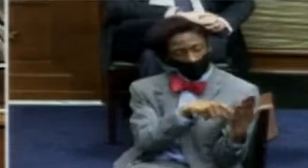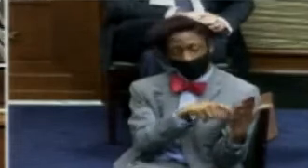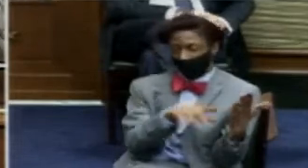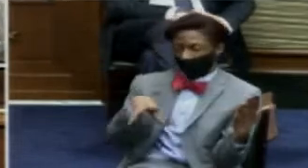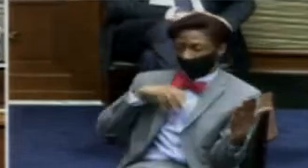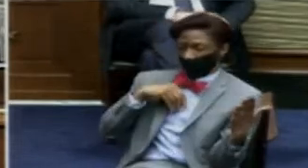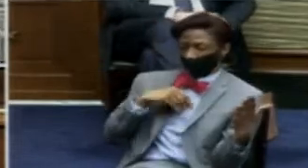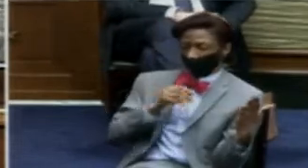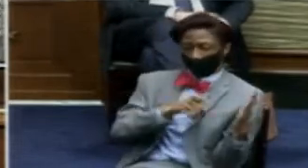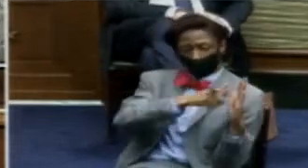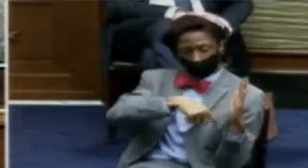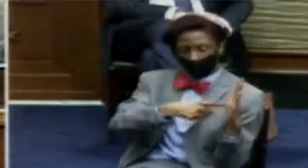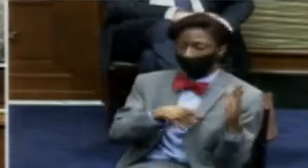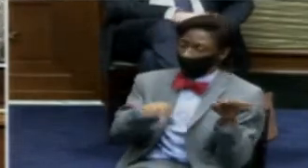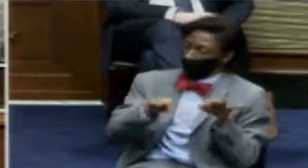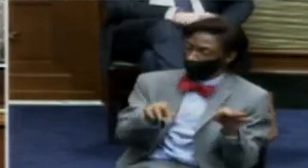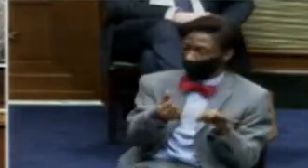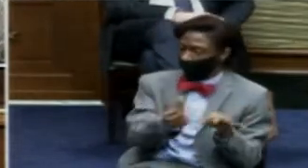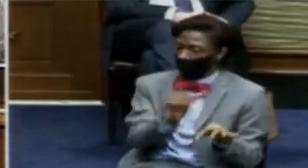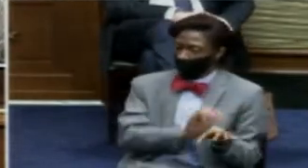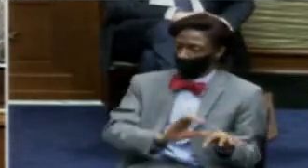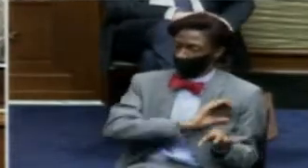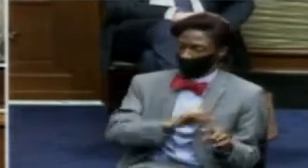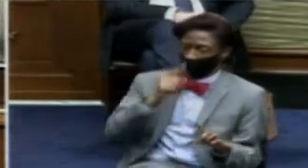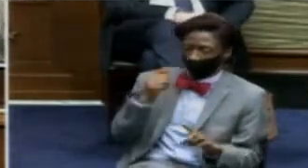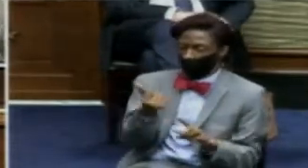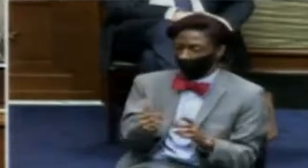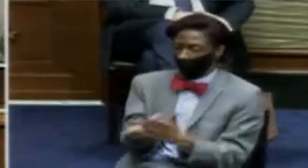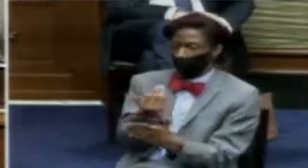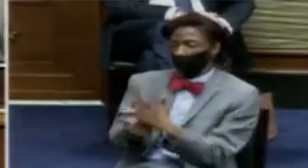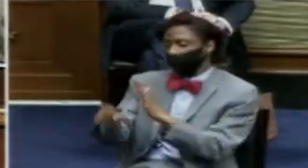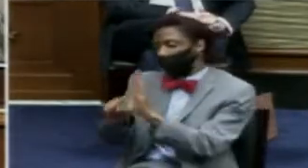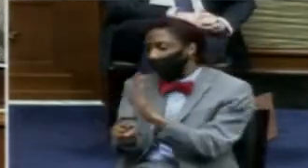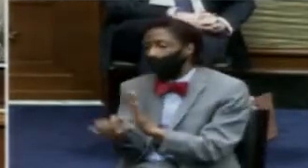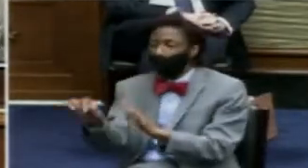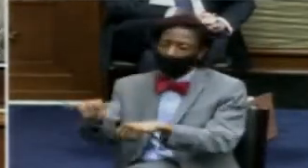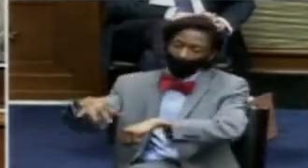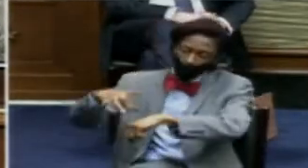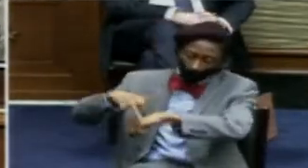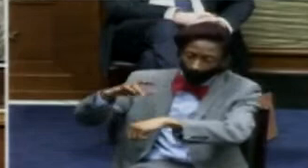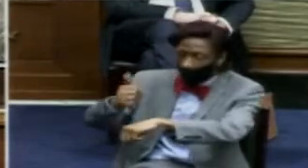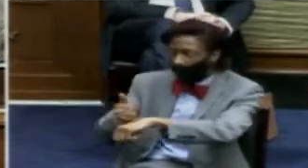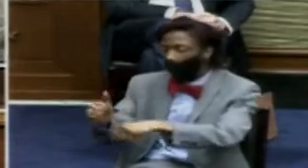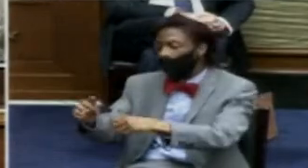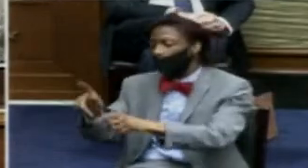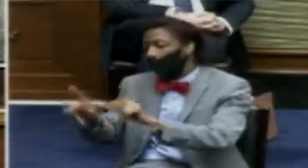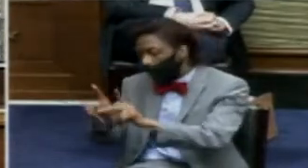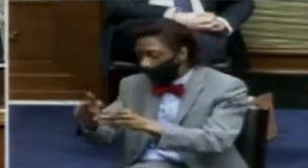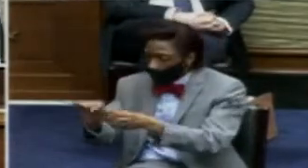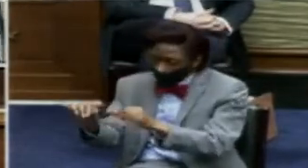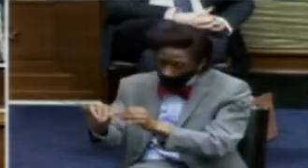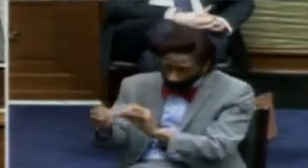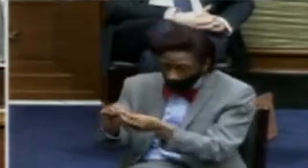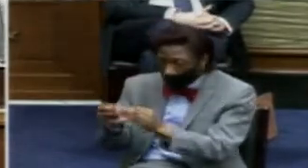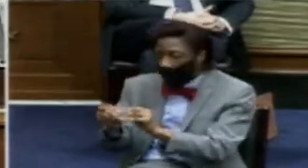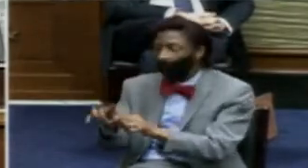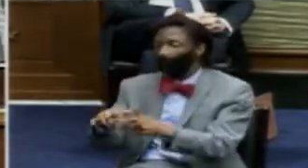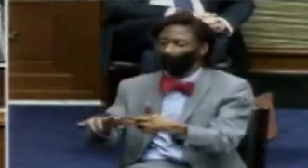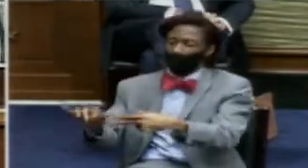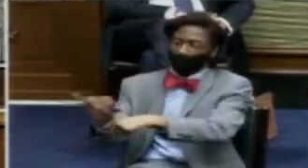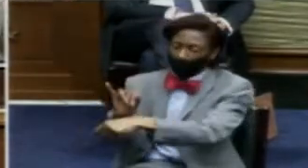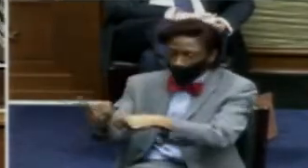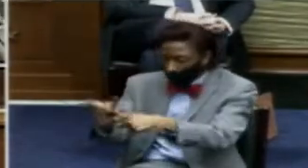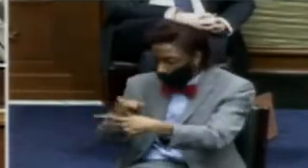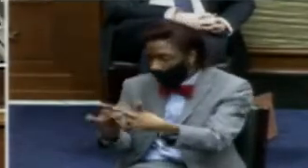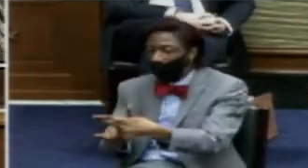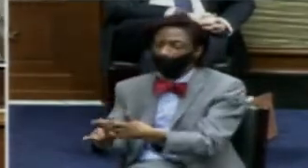any characteristics of the new states, such as geographical or population size, industries, amenities,